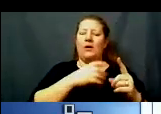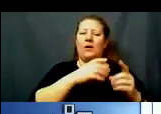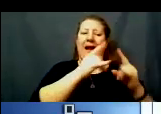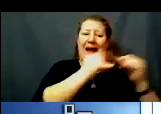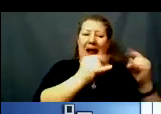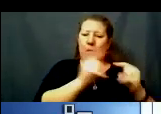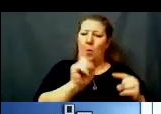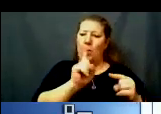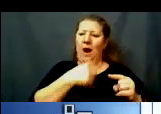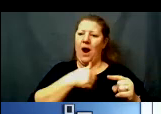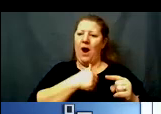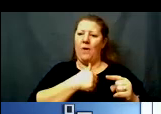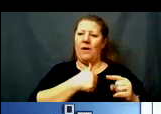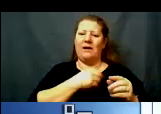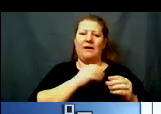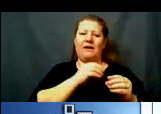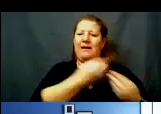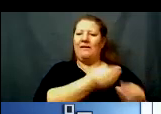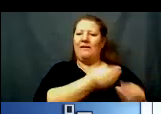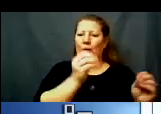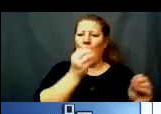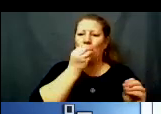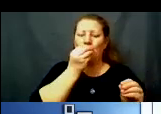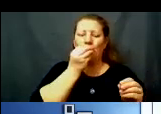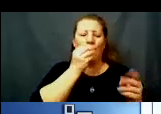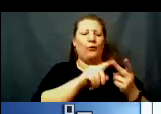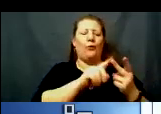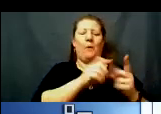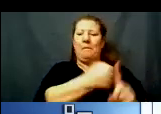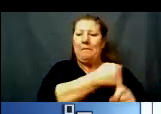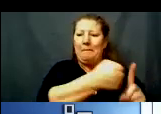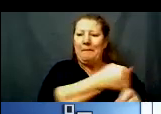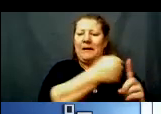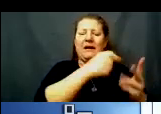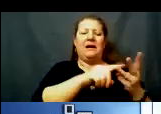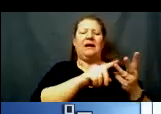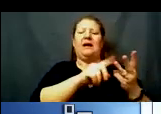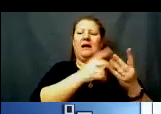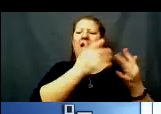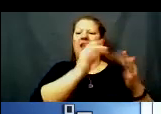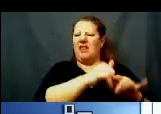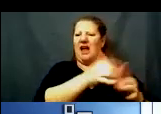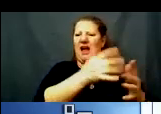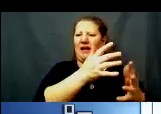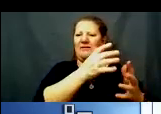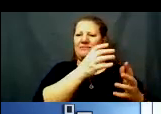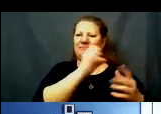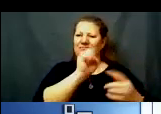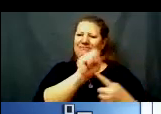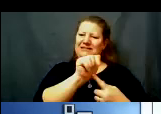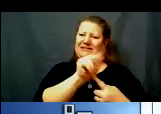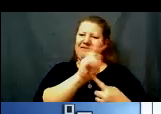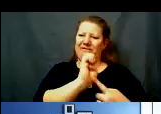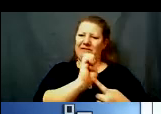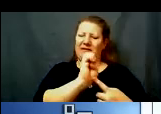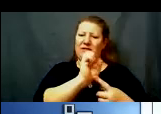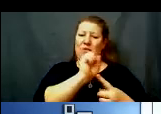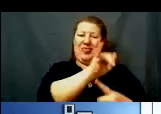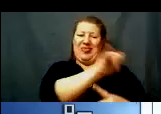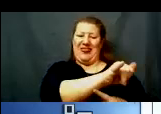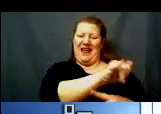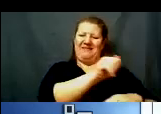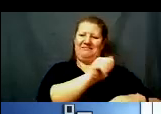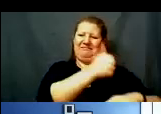were really the order of the day. And that really sets the stage and builds on previous eras